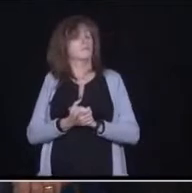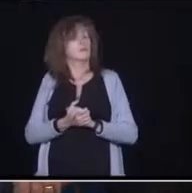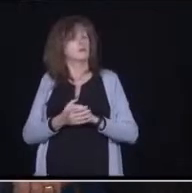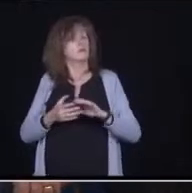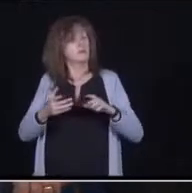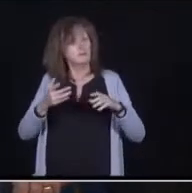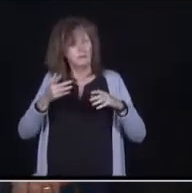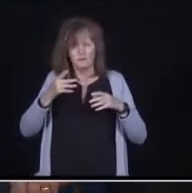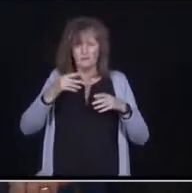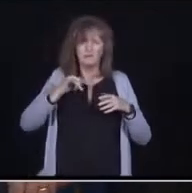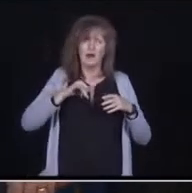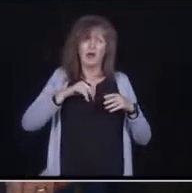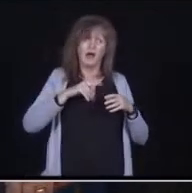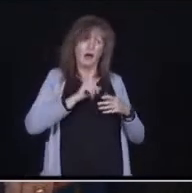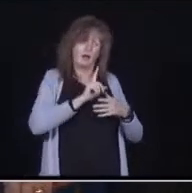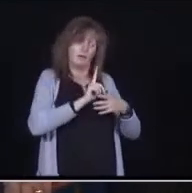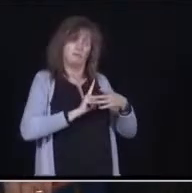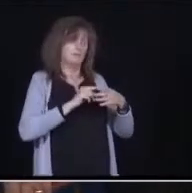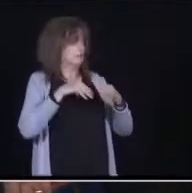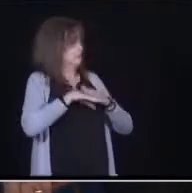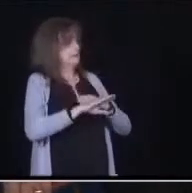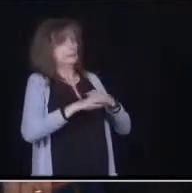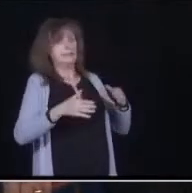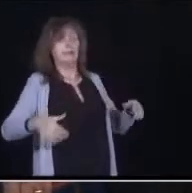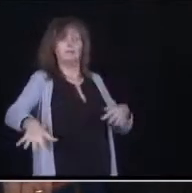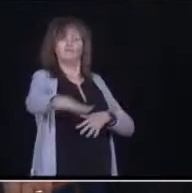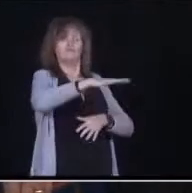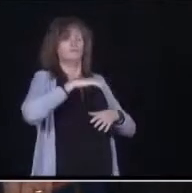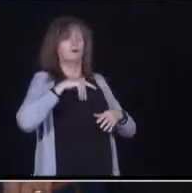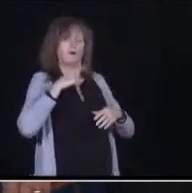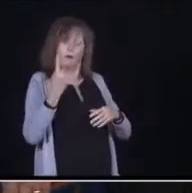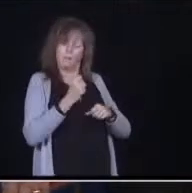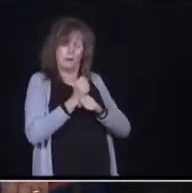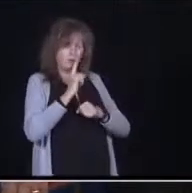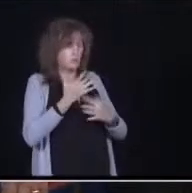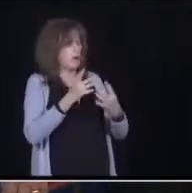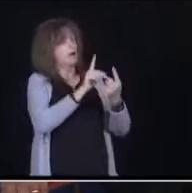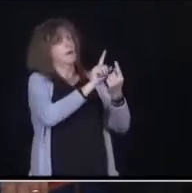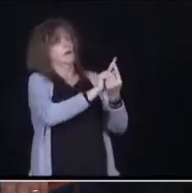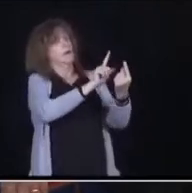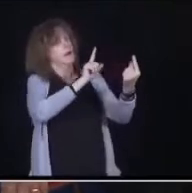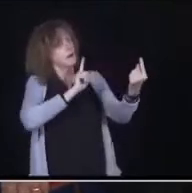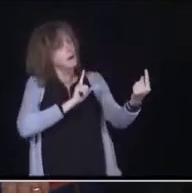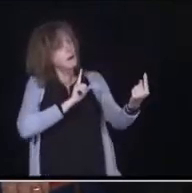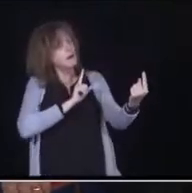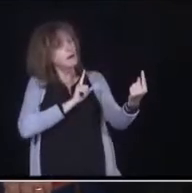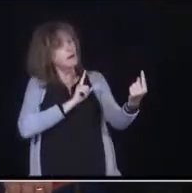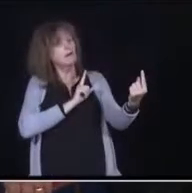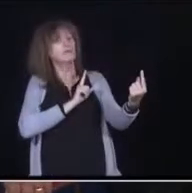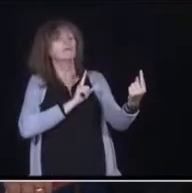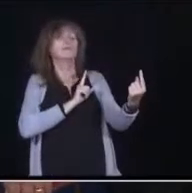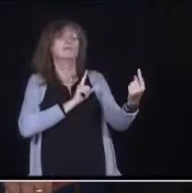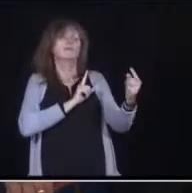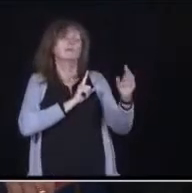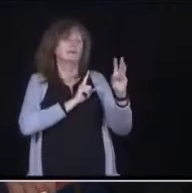a physical distance that doesn't permit a fair distance, then the mask should